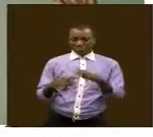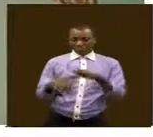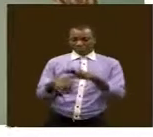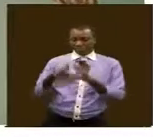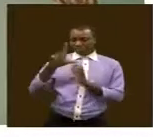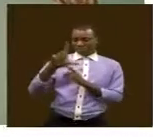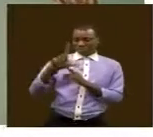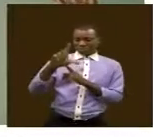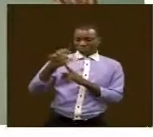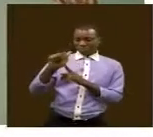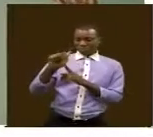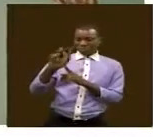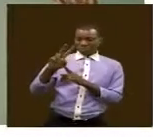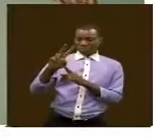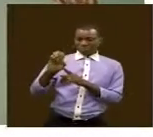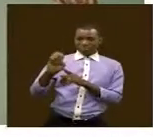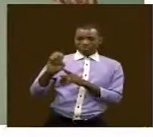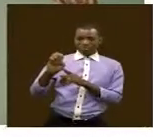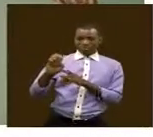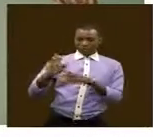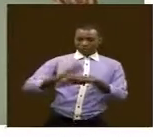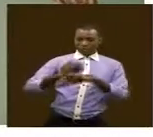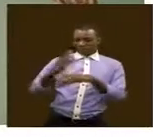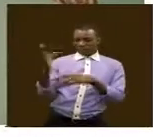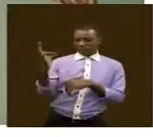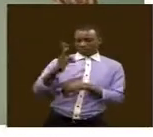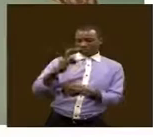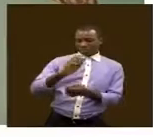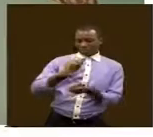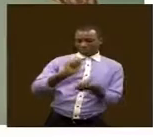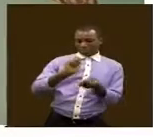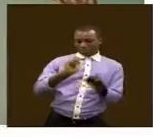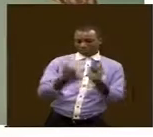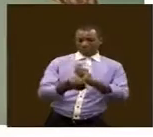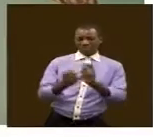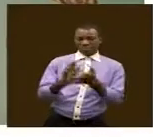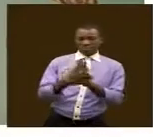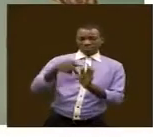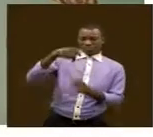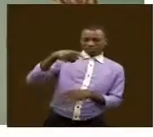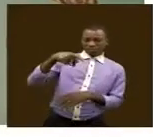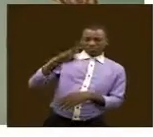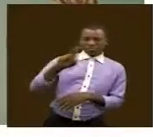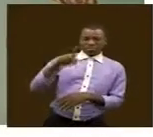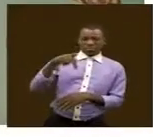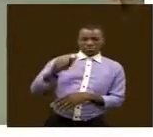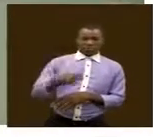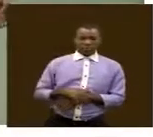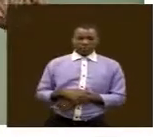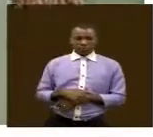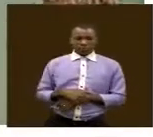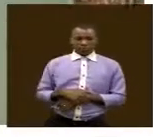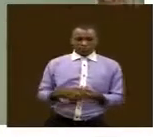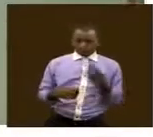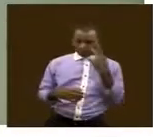become pupae. Mosquito pupae are commonly called tumblers, which is a resting non-feeding stage. They must take